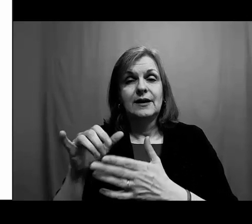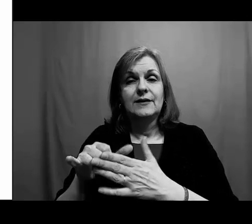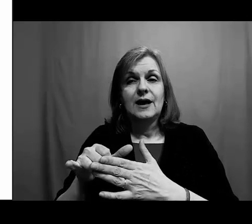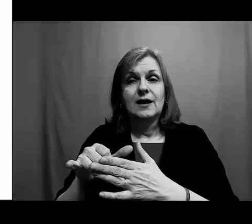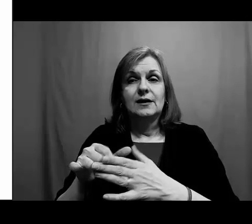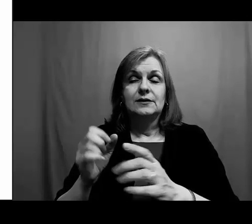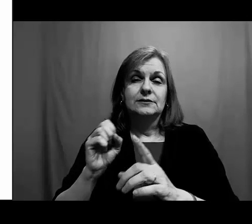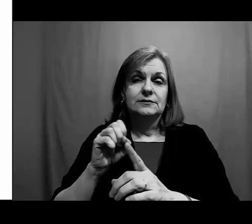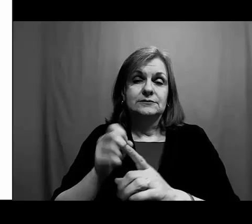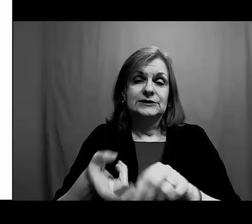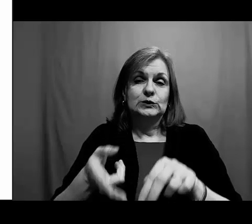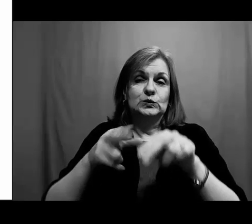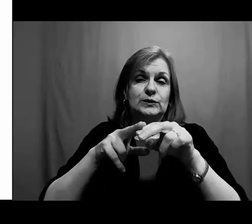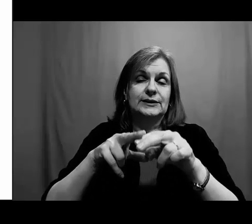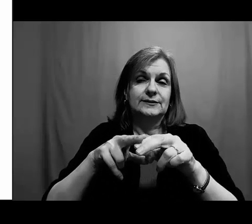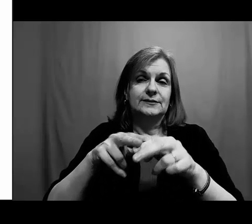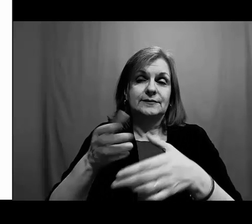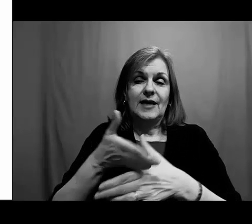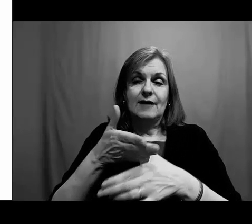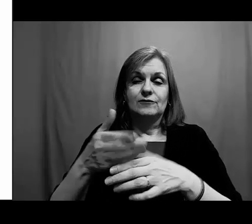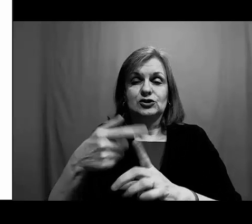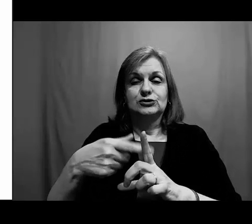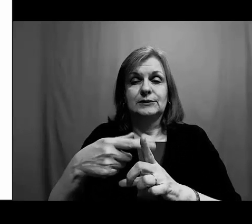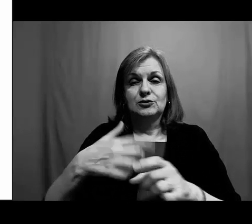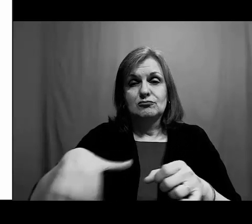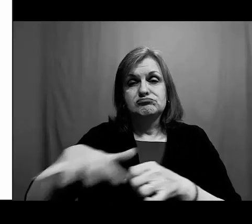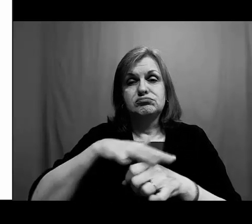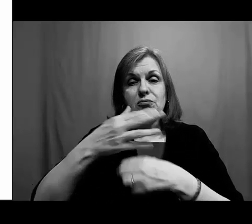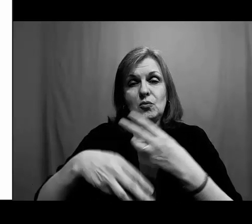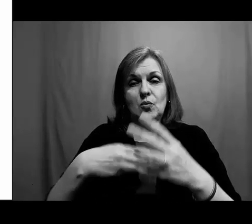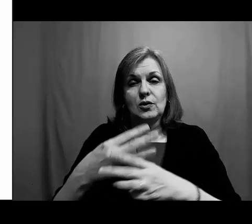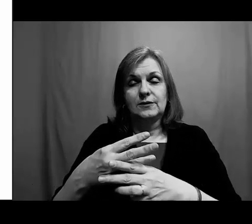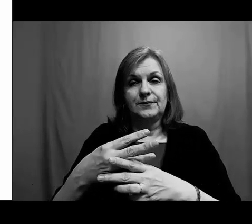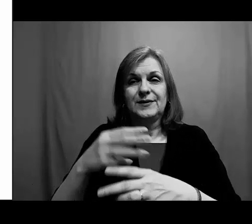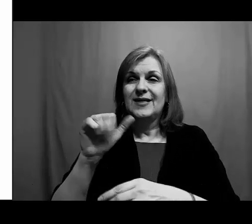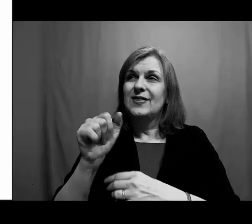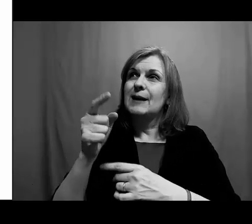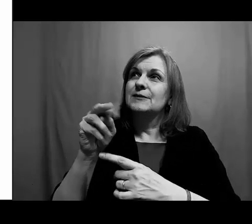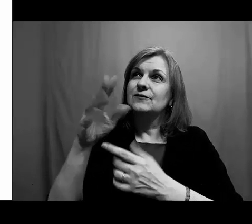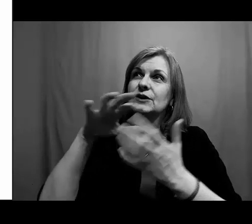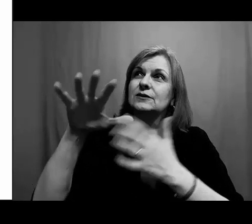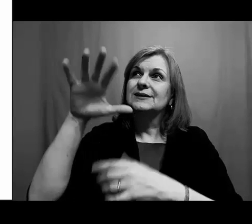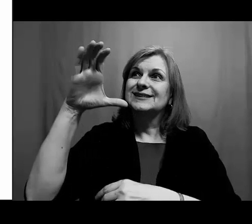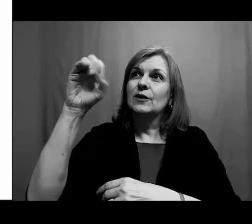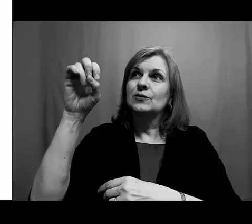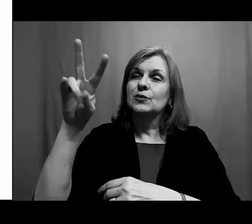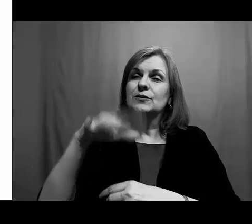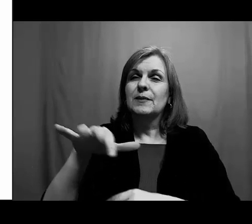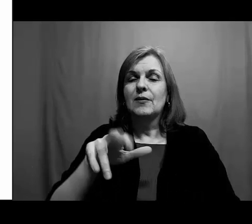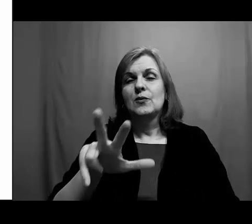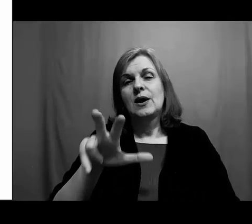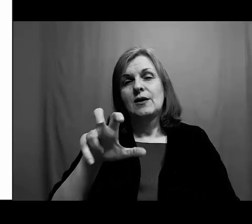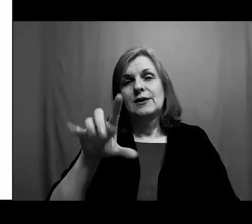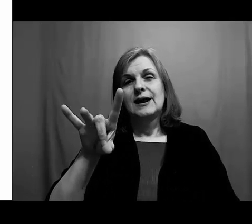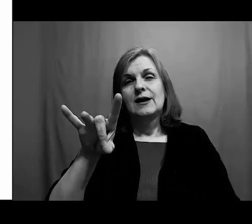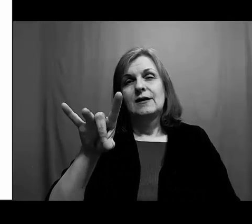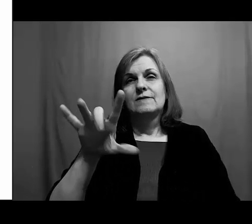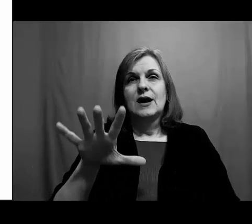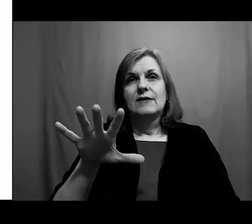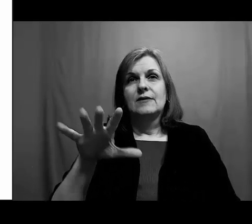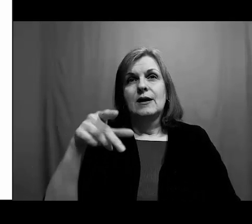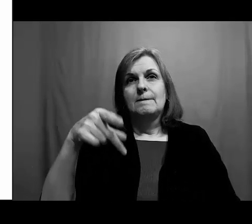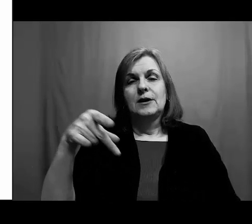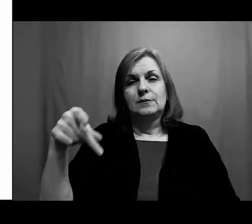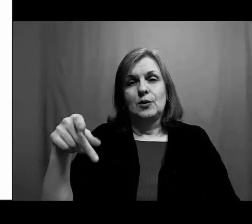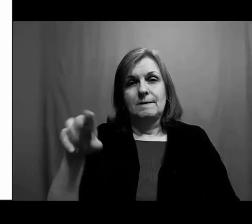temperatures, global average temperatures. We look at the atmospheric CO2 today being approximately